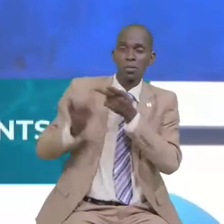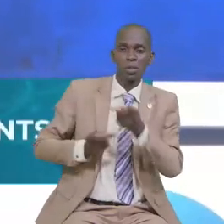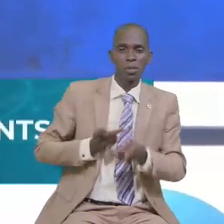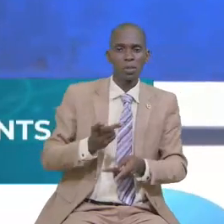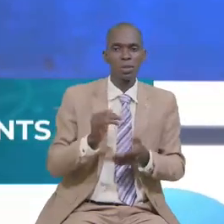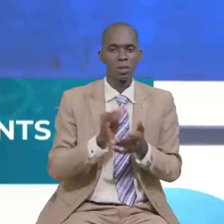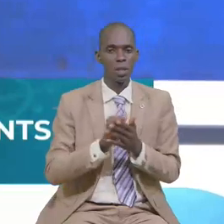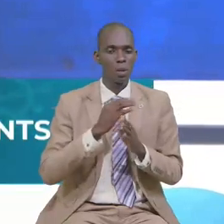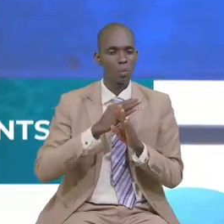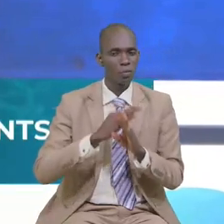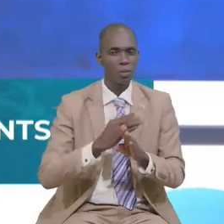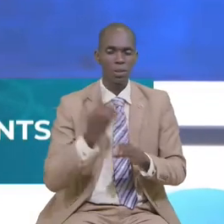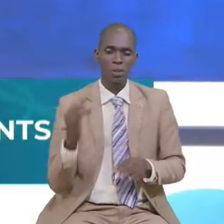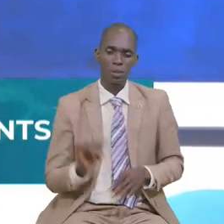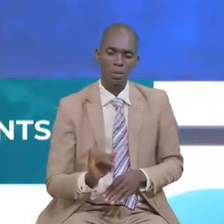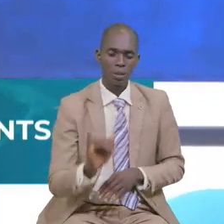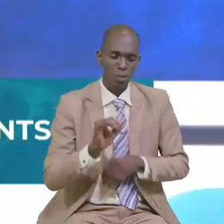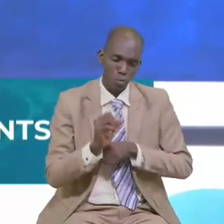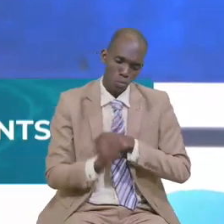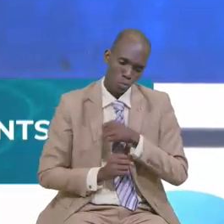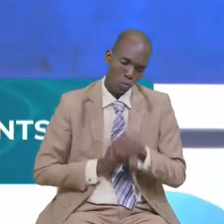prevents eternal suffering.